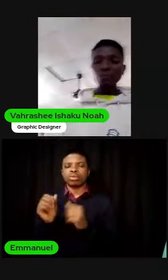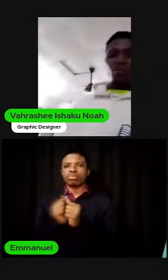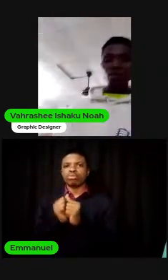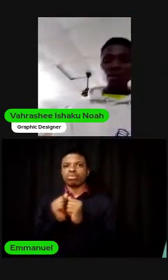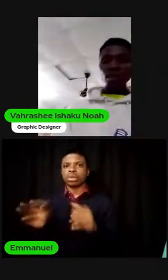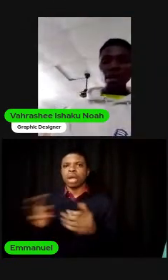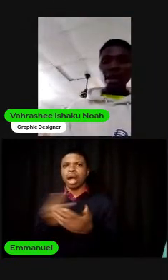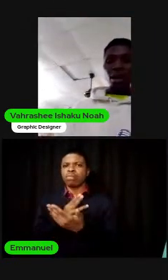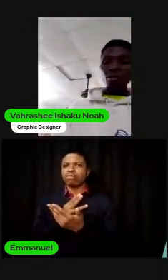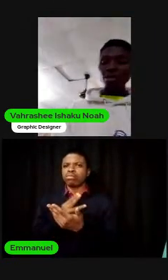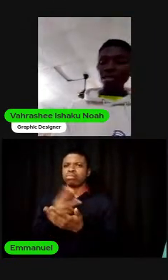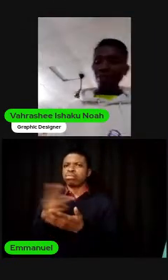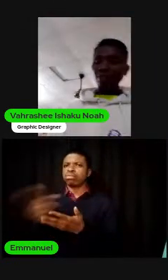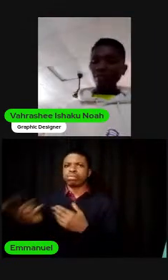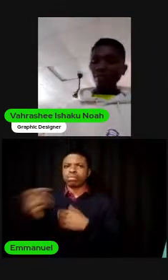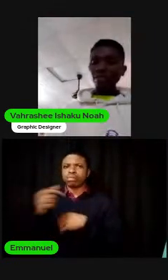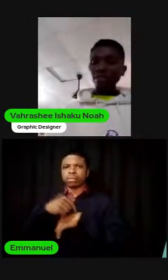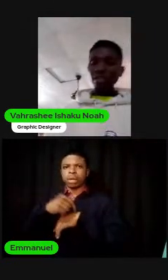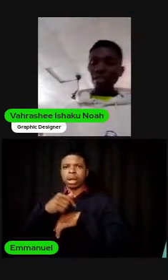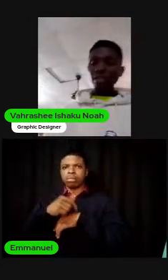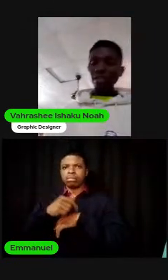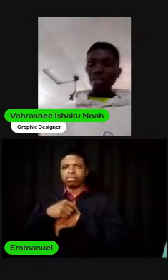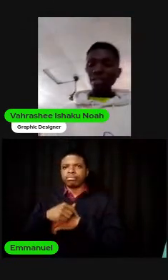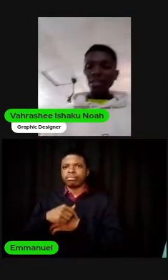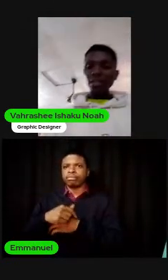time, I'll be delving